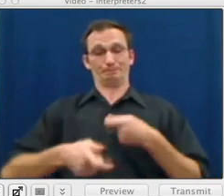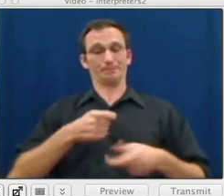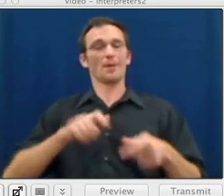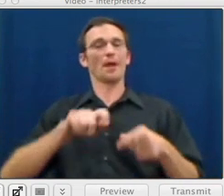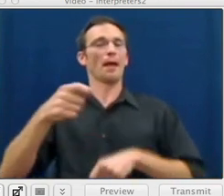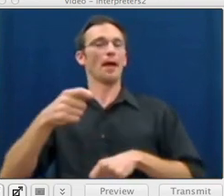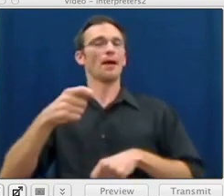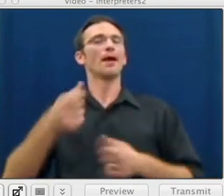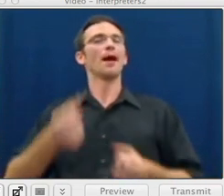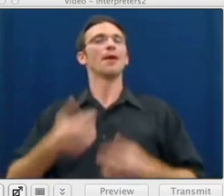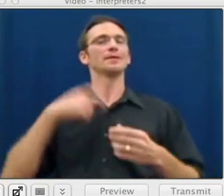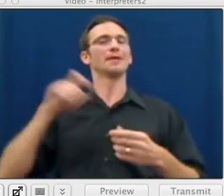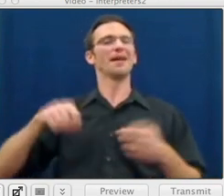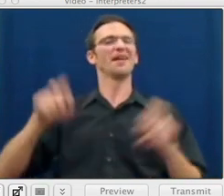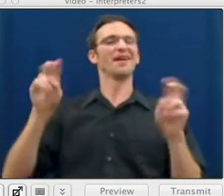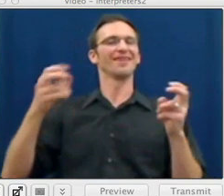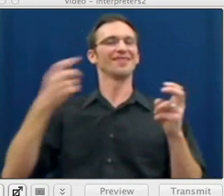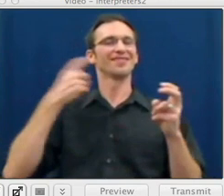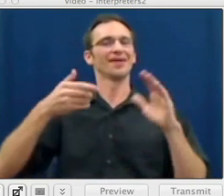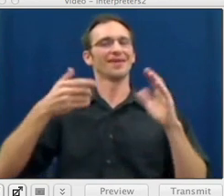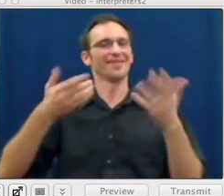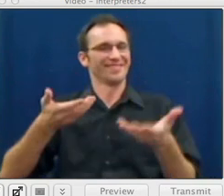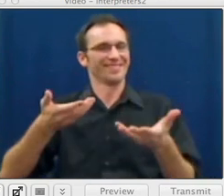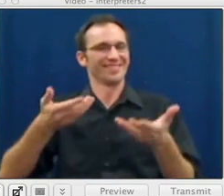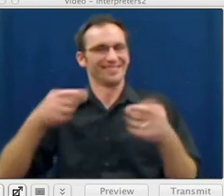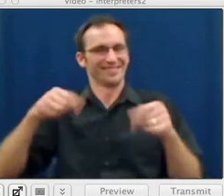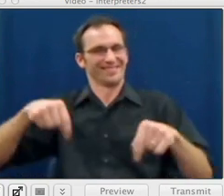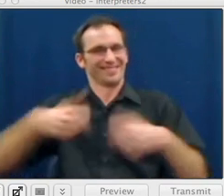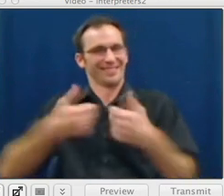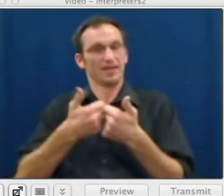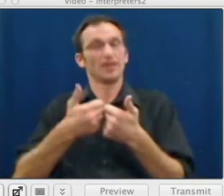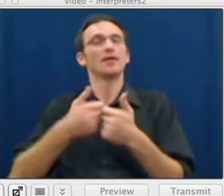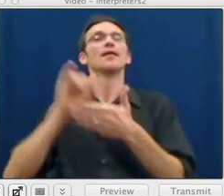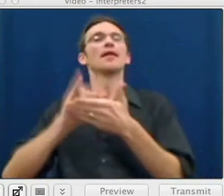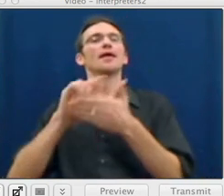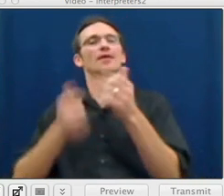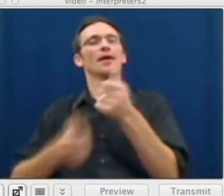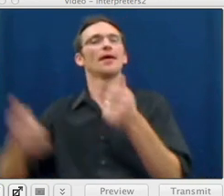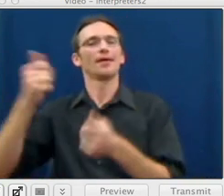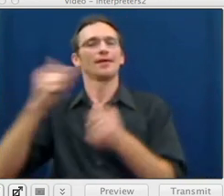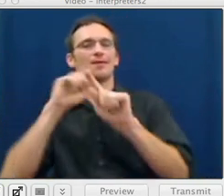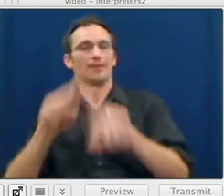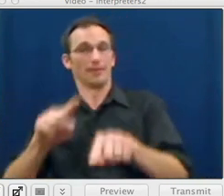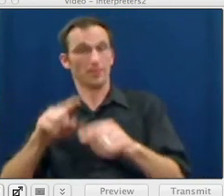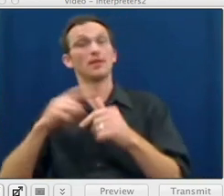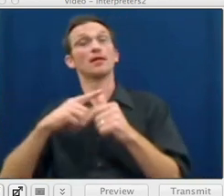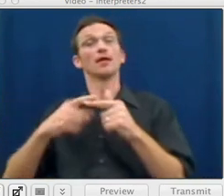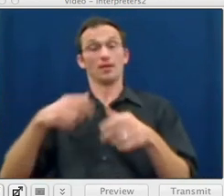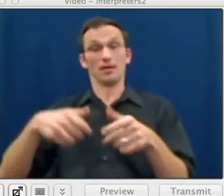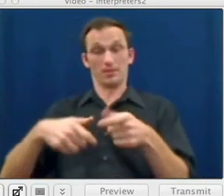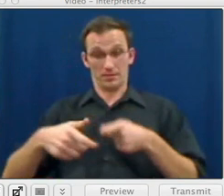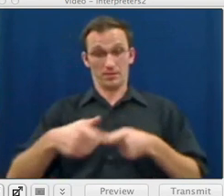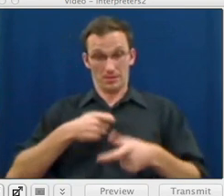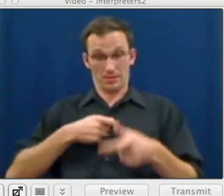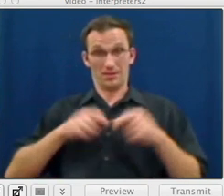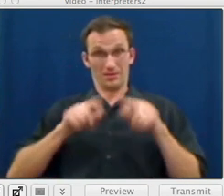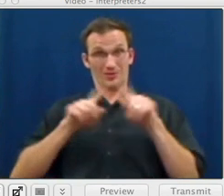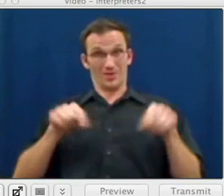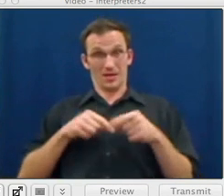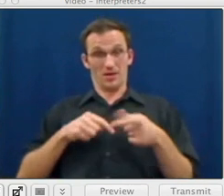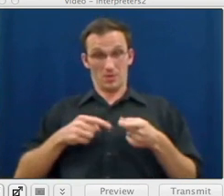told. And then you have to say something about yourself for every square that you pulled out. So on